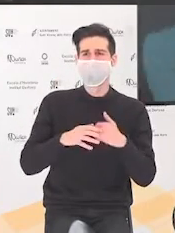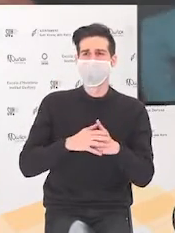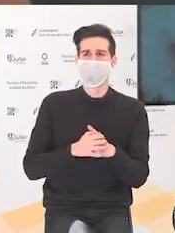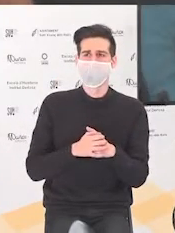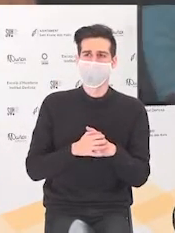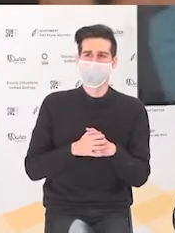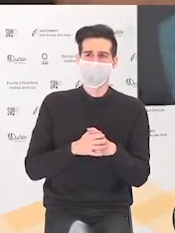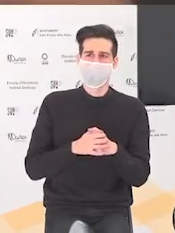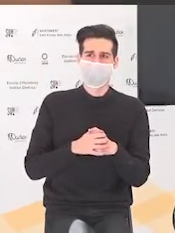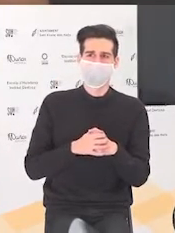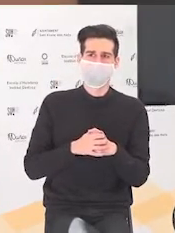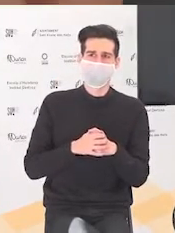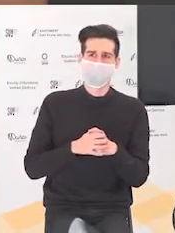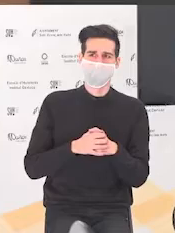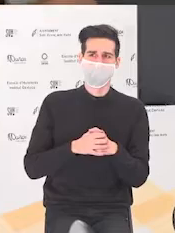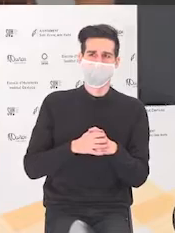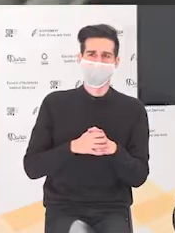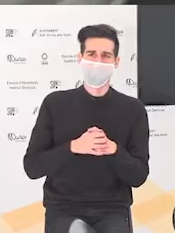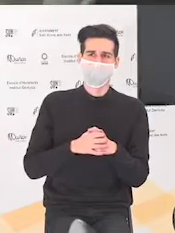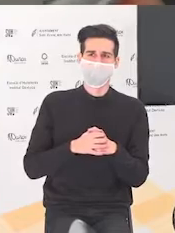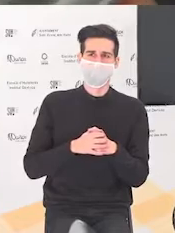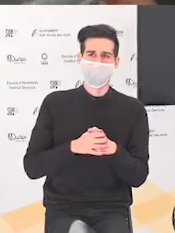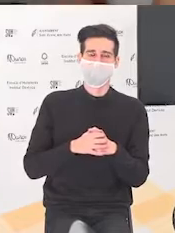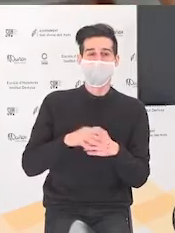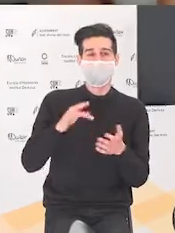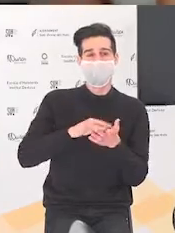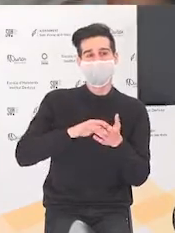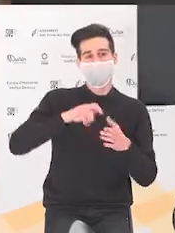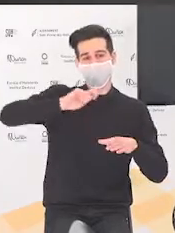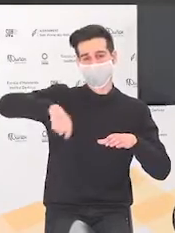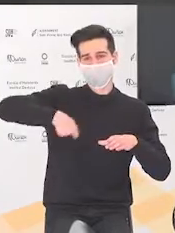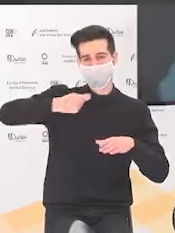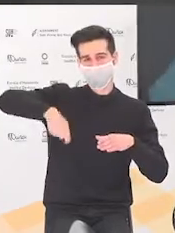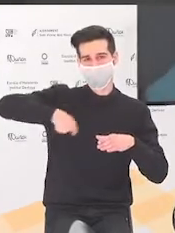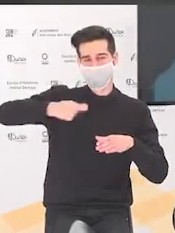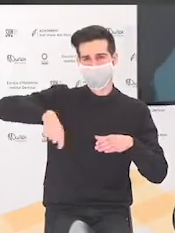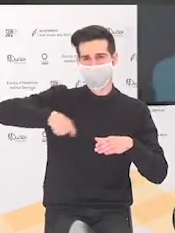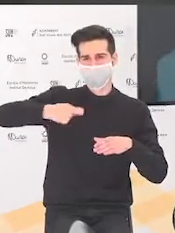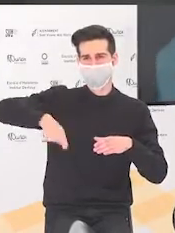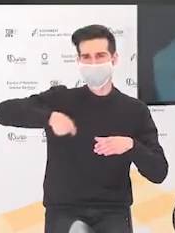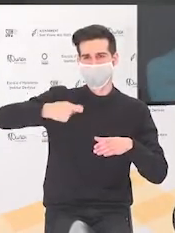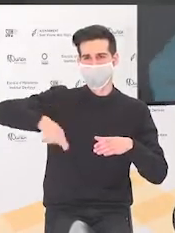And I'm going to fold. Y lo voy removiendo.